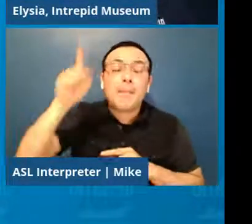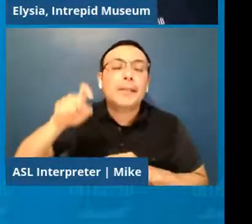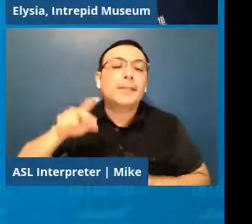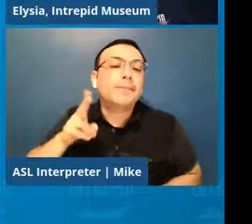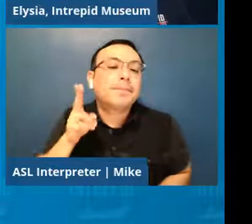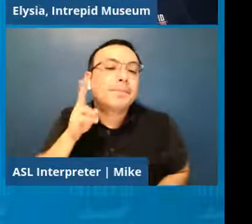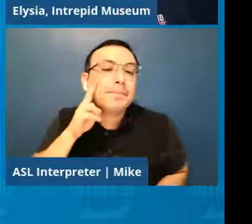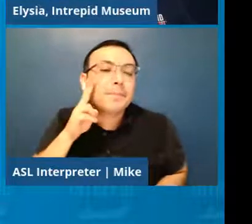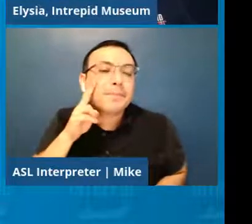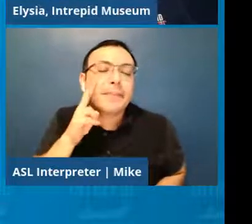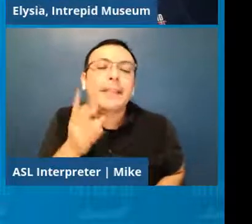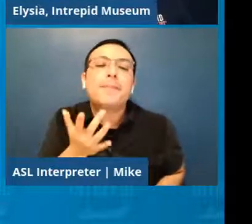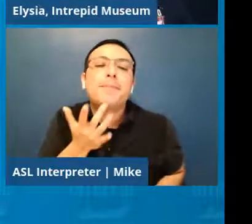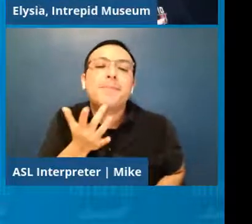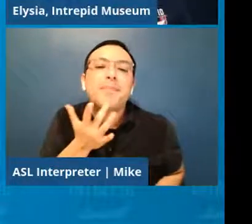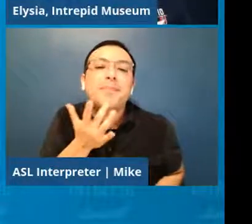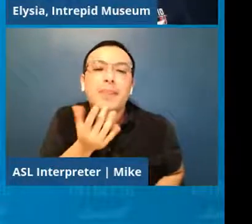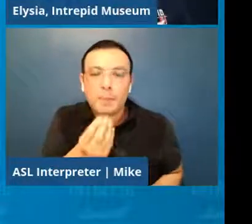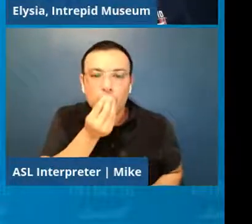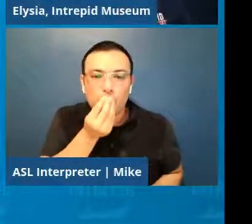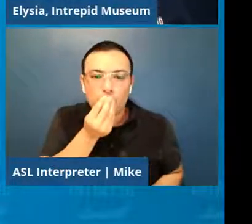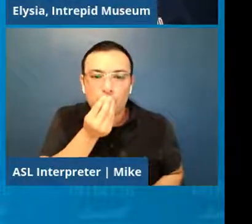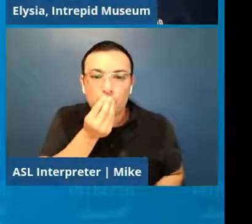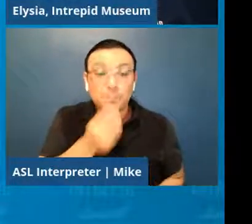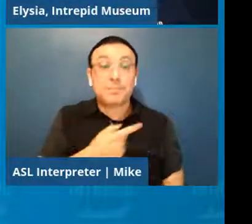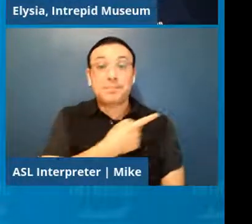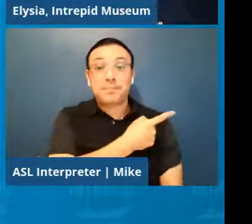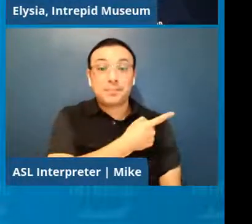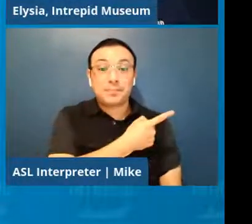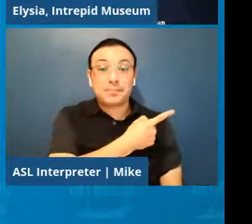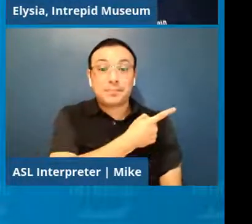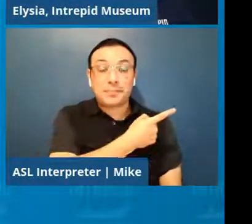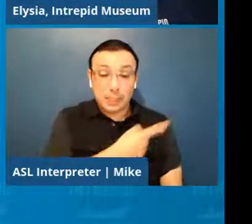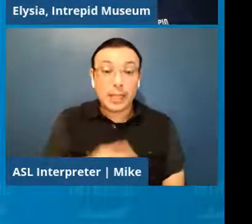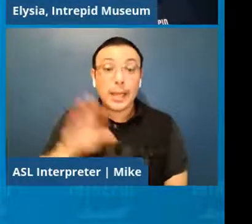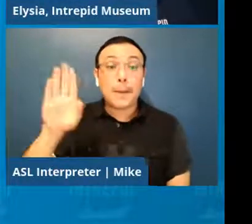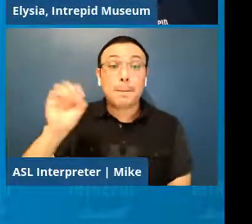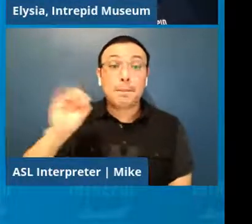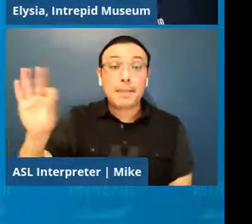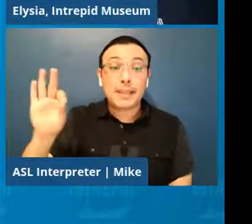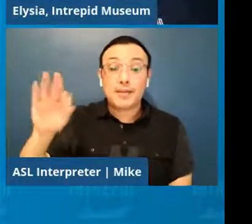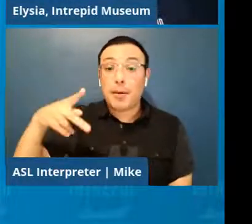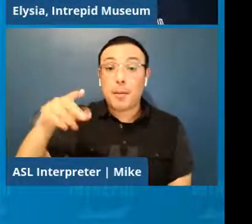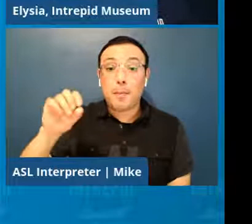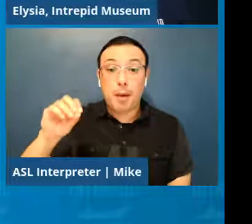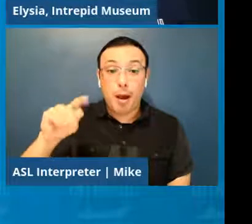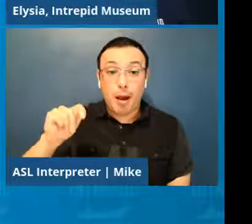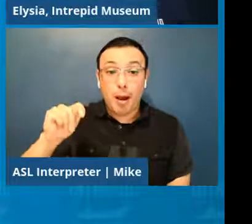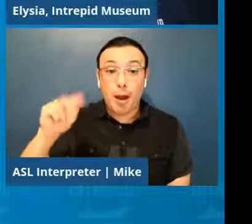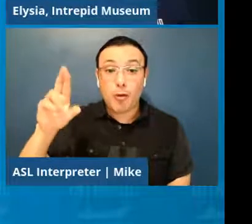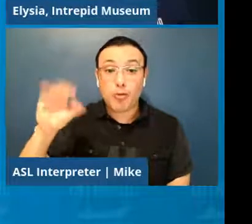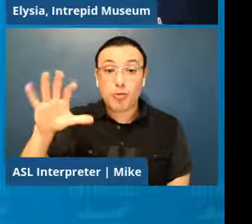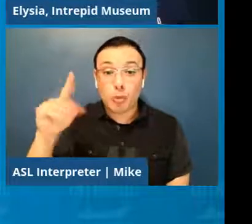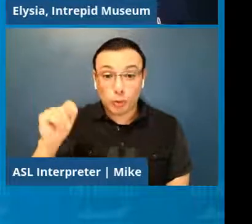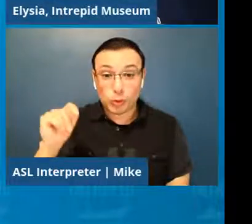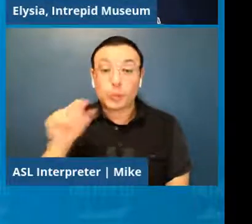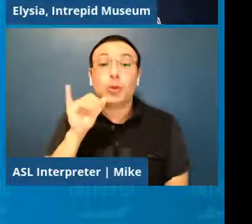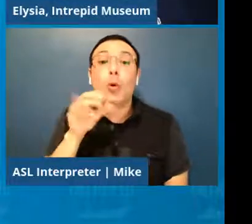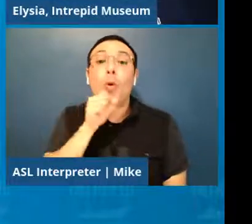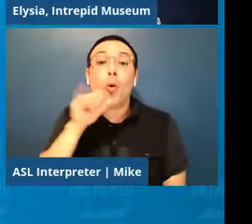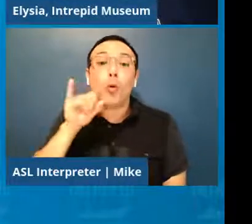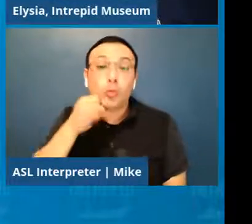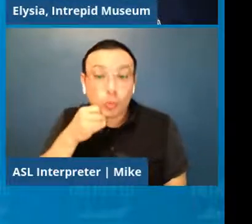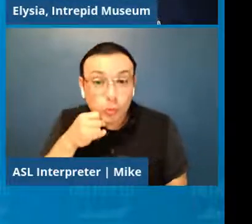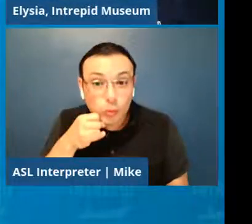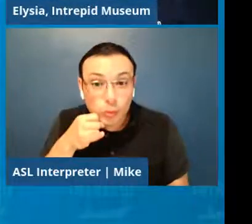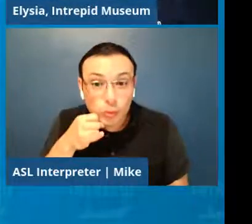those meals. It had in it dehydrated beef pot roast, orange juice, toasted bread cubes, bacon and egg